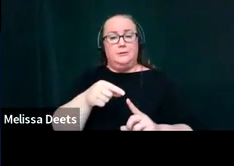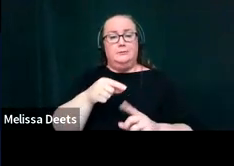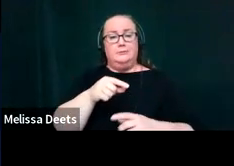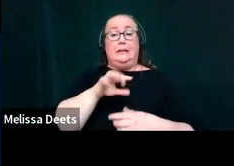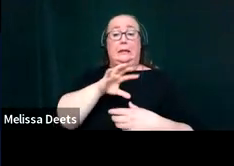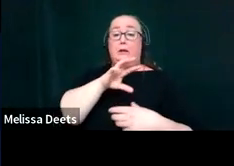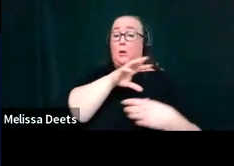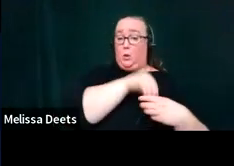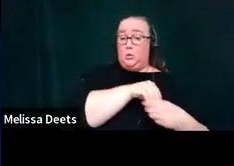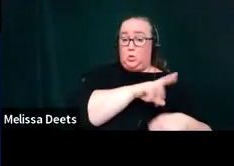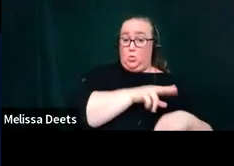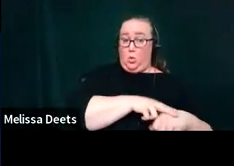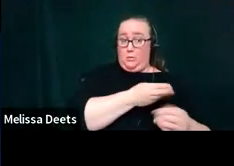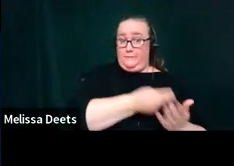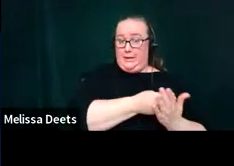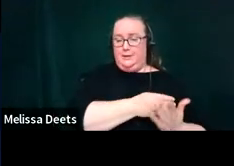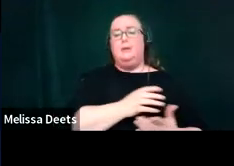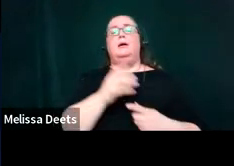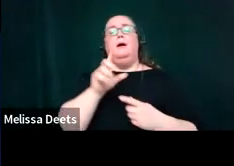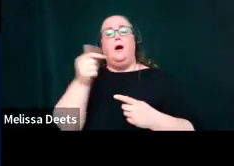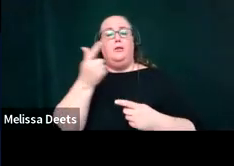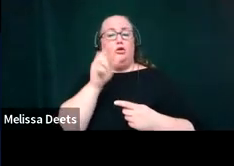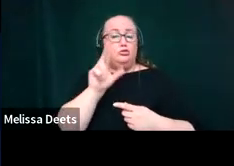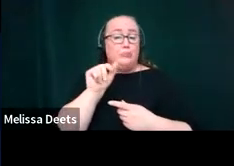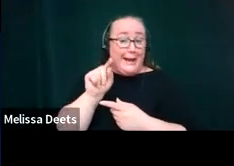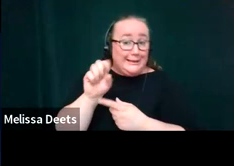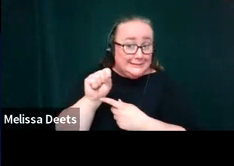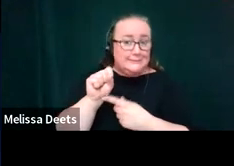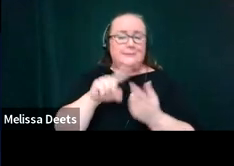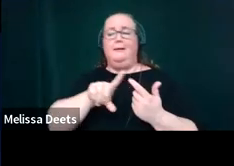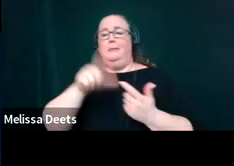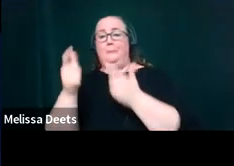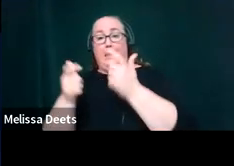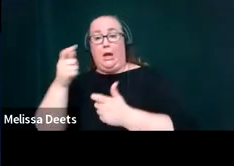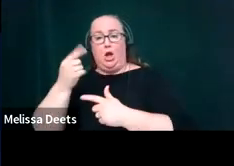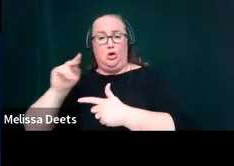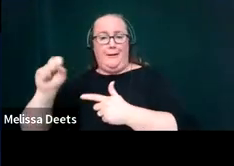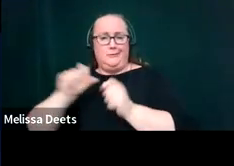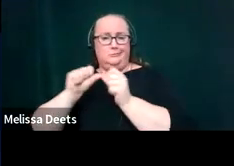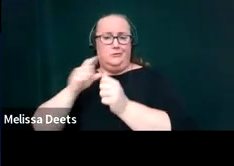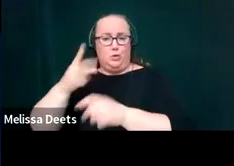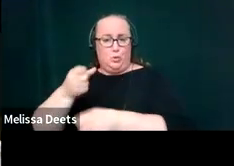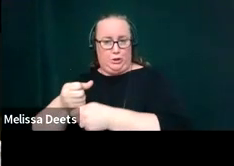funds, our named grants, and our larger grants for 2 years.